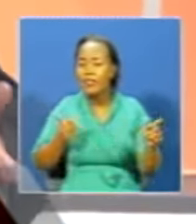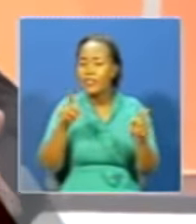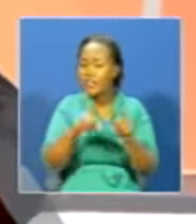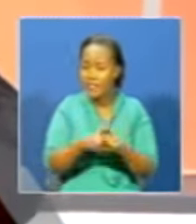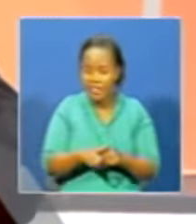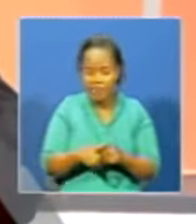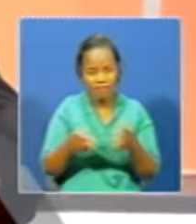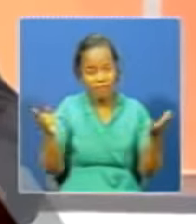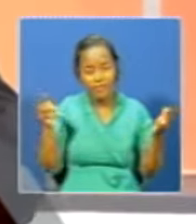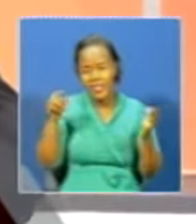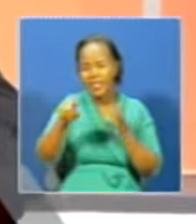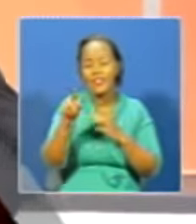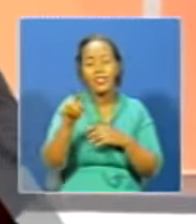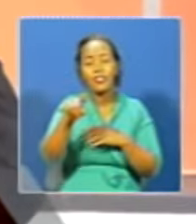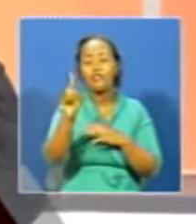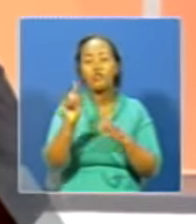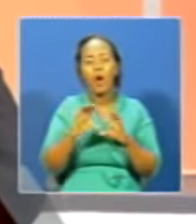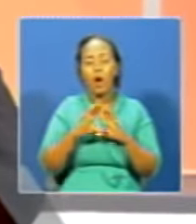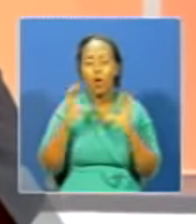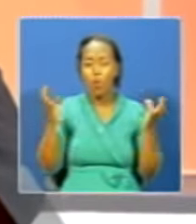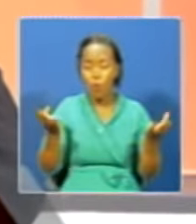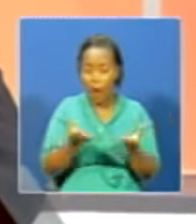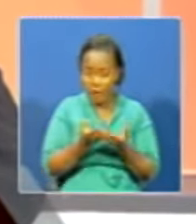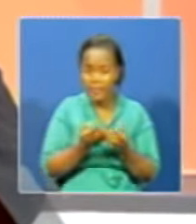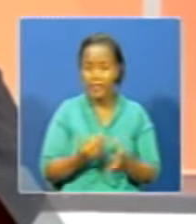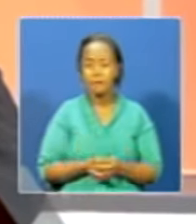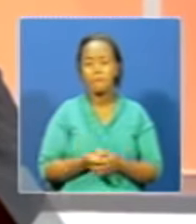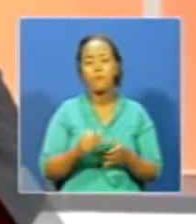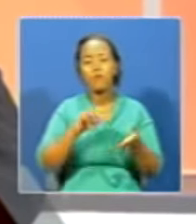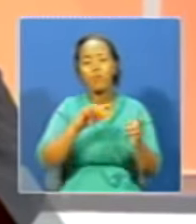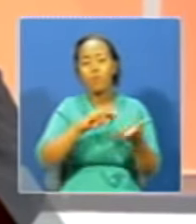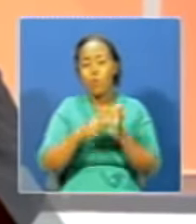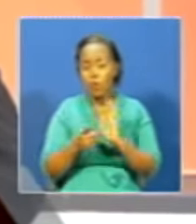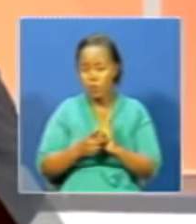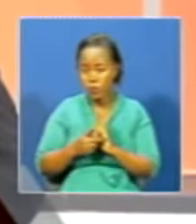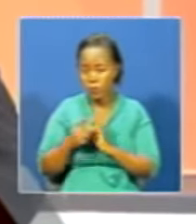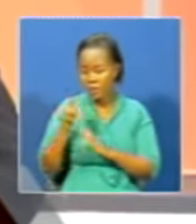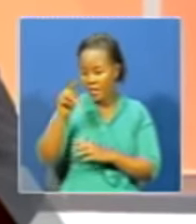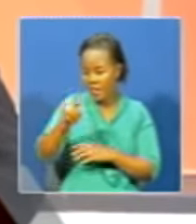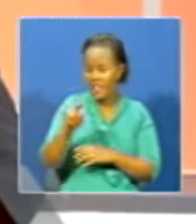that is your world, so to speak. So when you find that there's